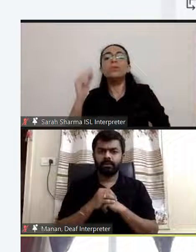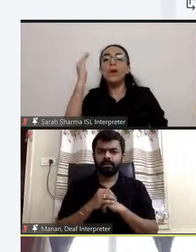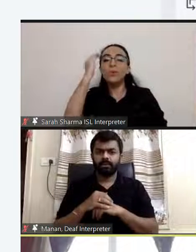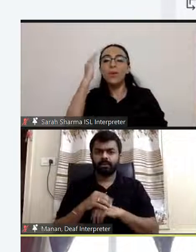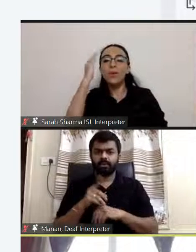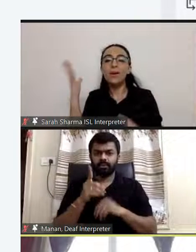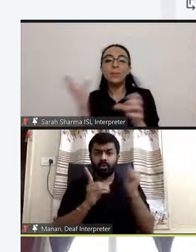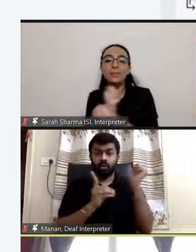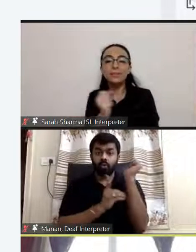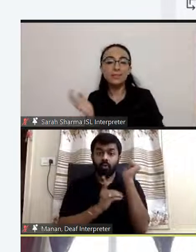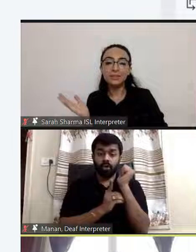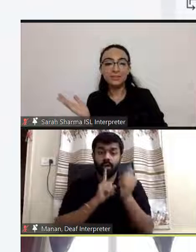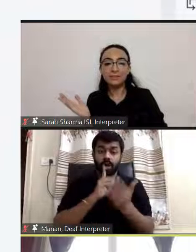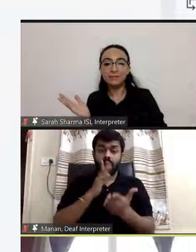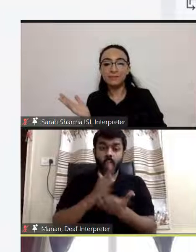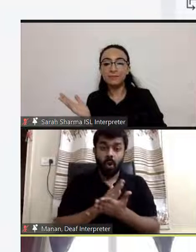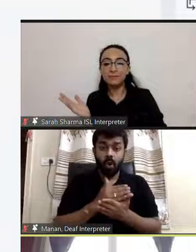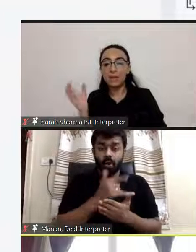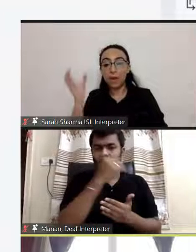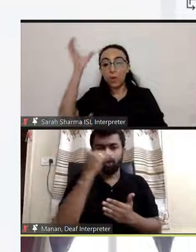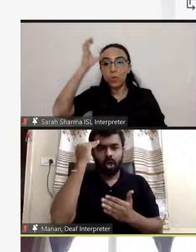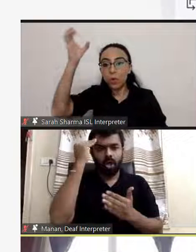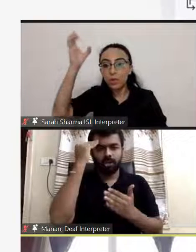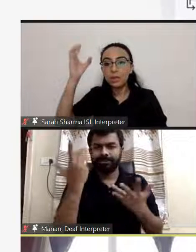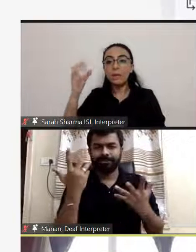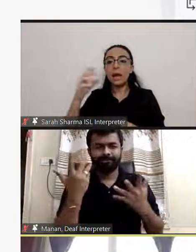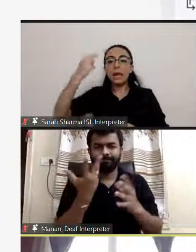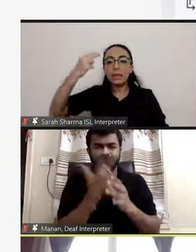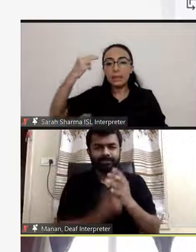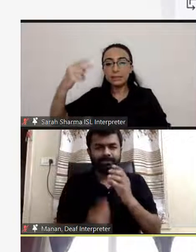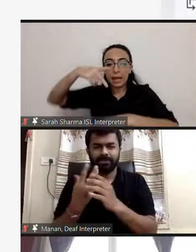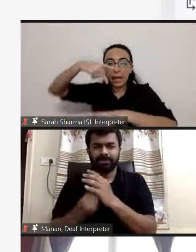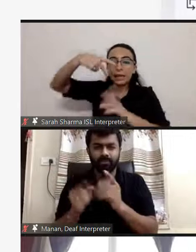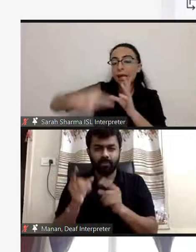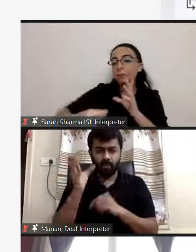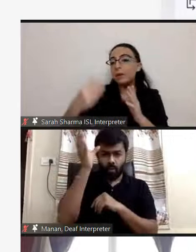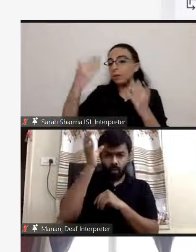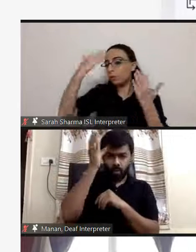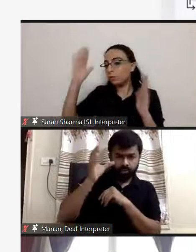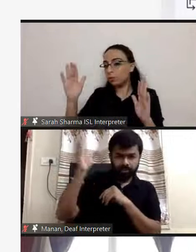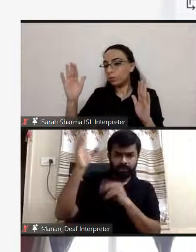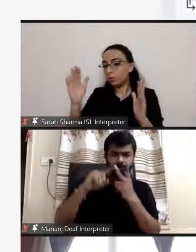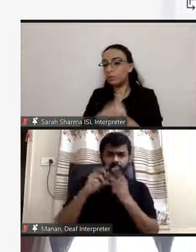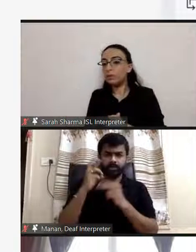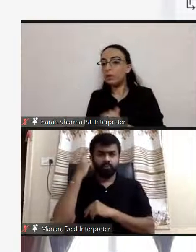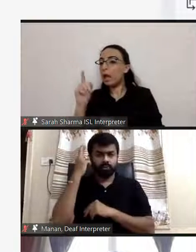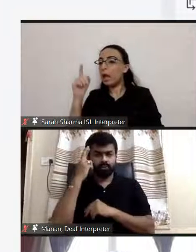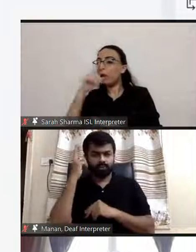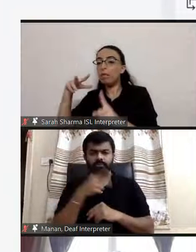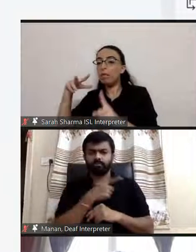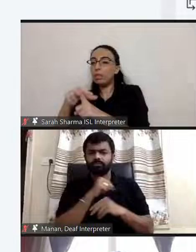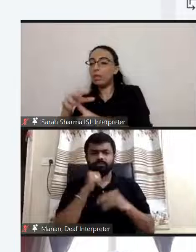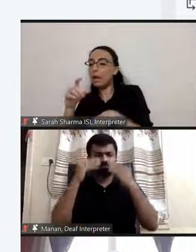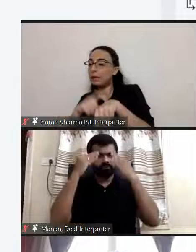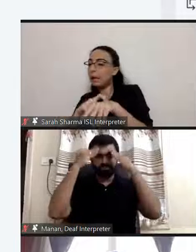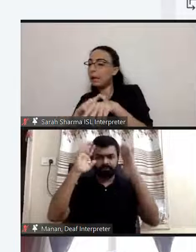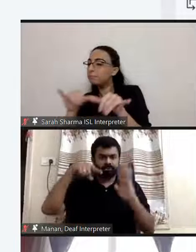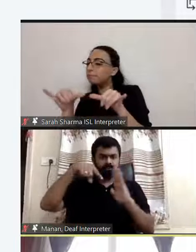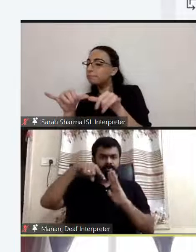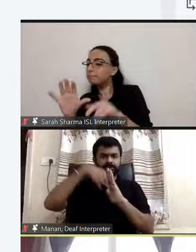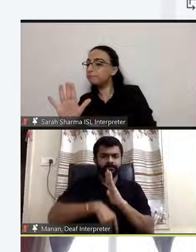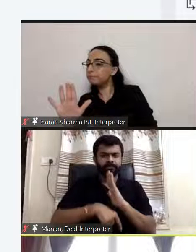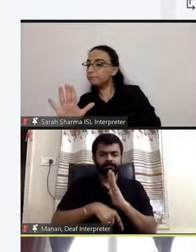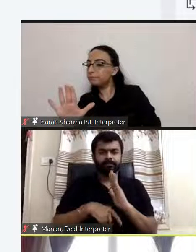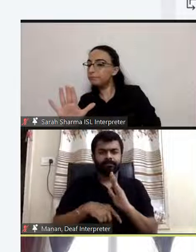microbe concept. That was one of the topics. Dr. Lauis, you have a couple of minutes. Thank you. They have